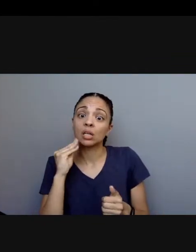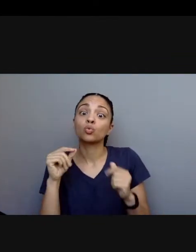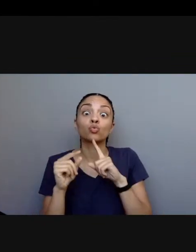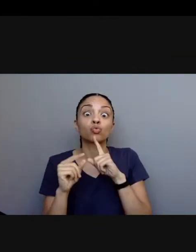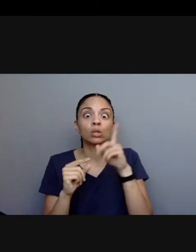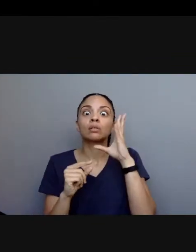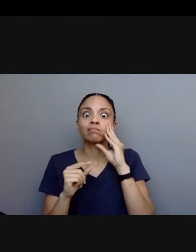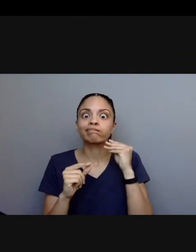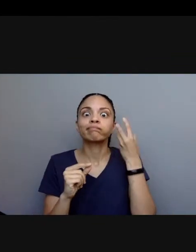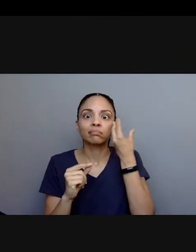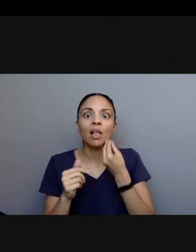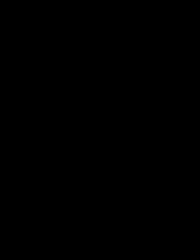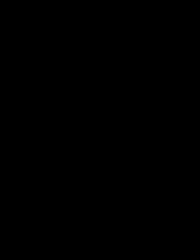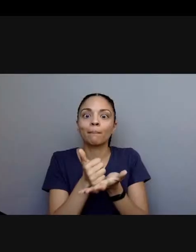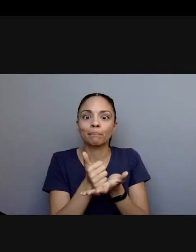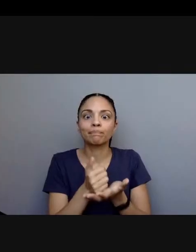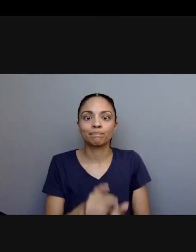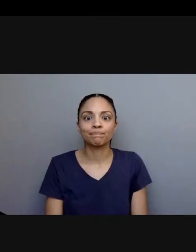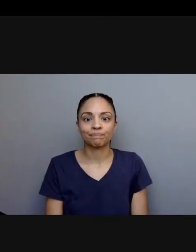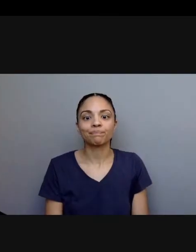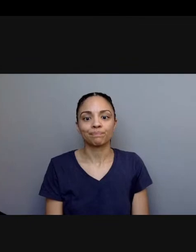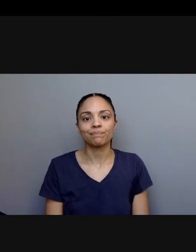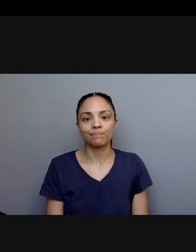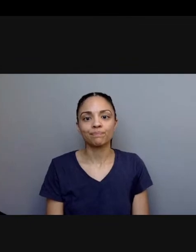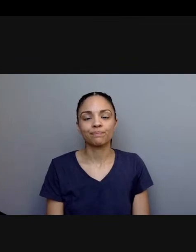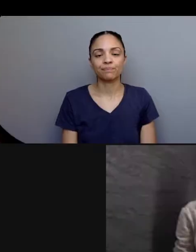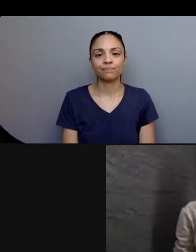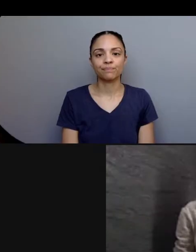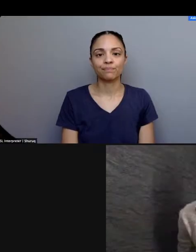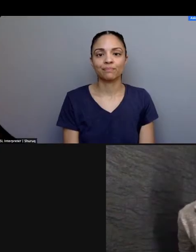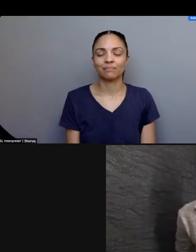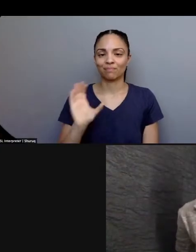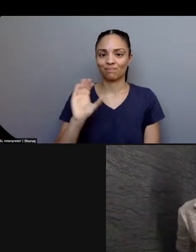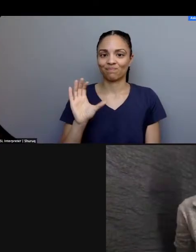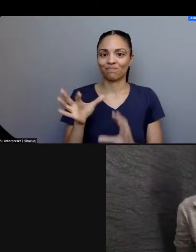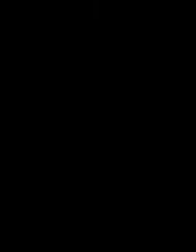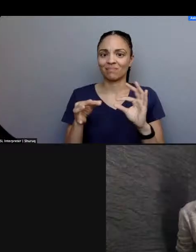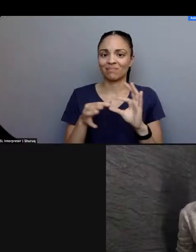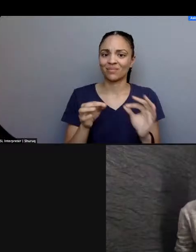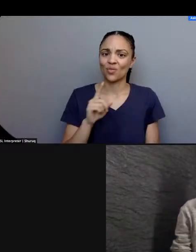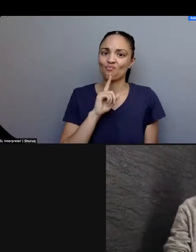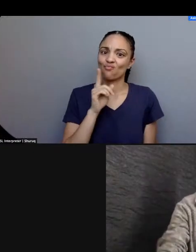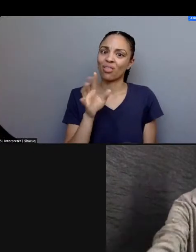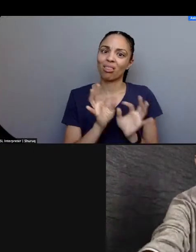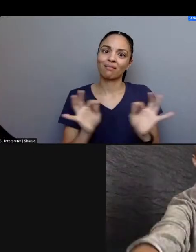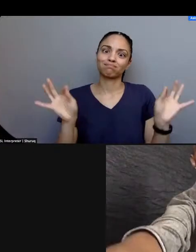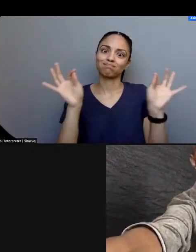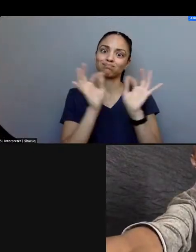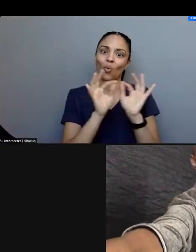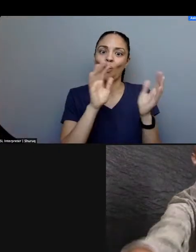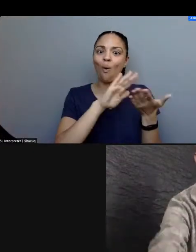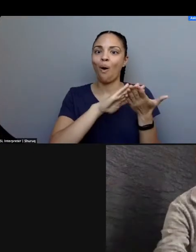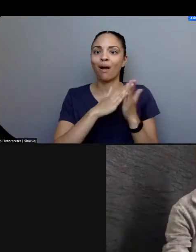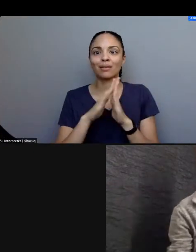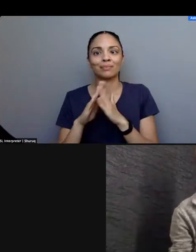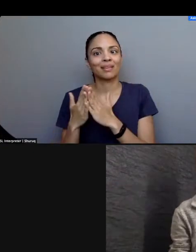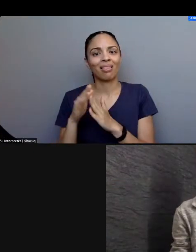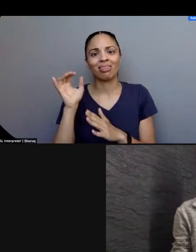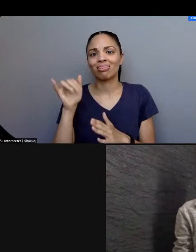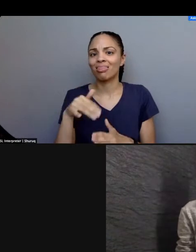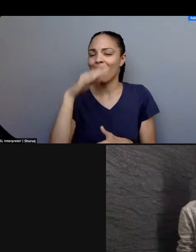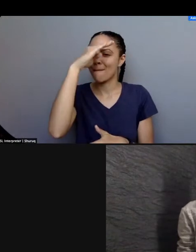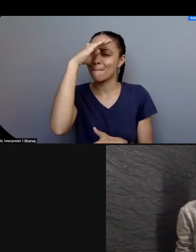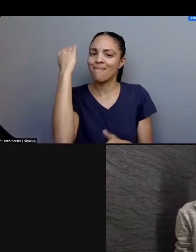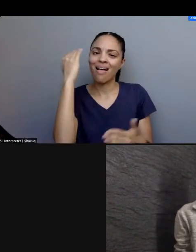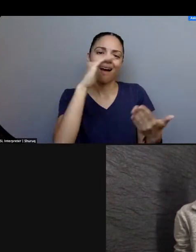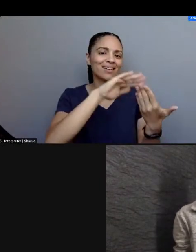dancer in the ensemble. It's a community, right? And It our Black truly is. community, man. They held